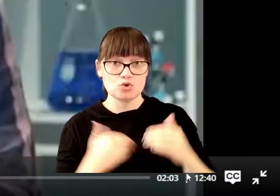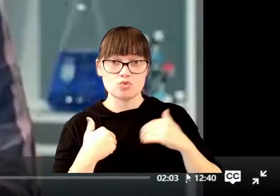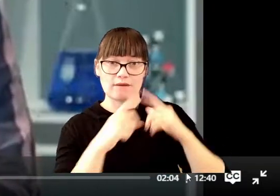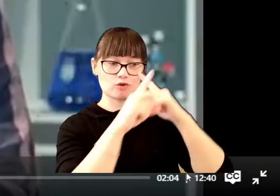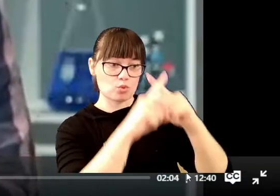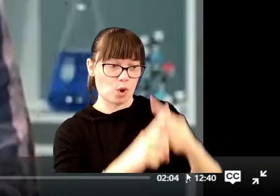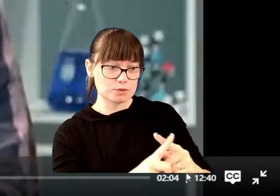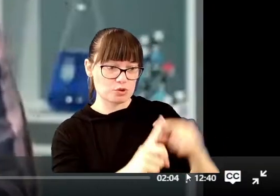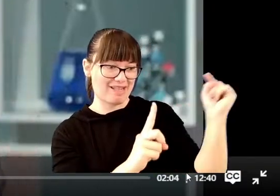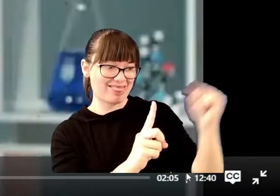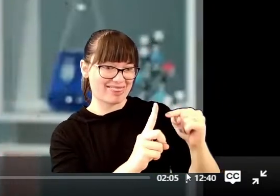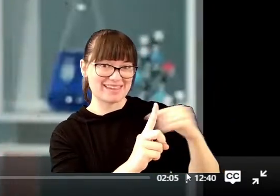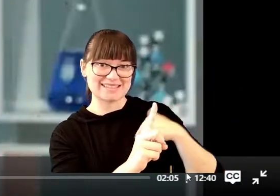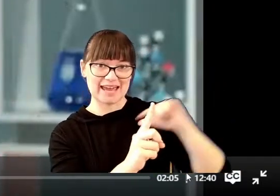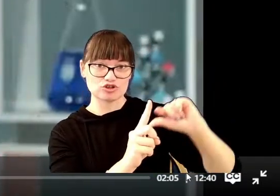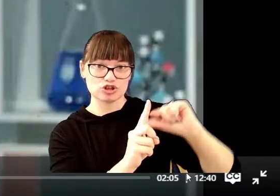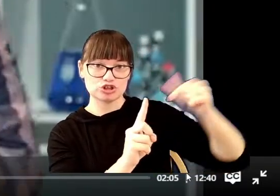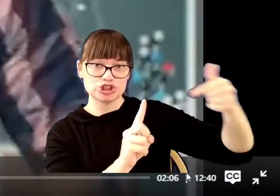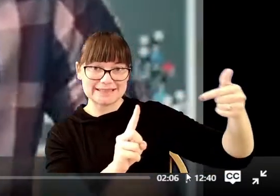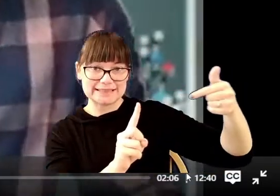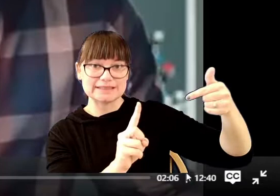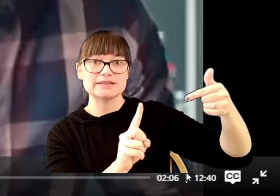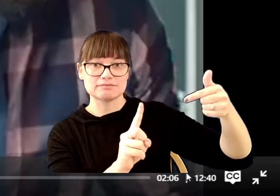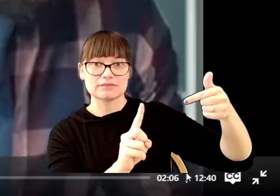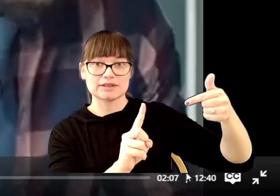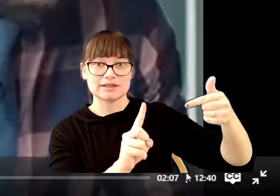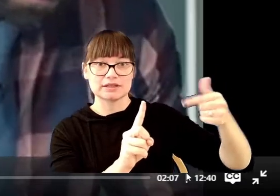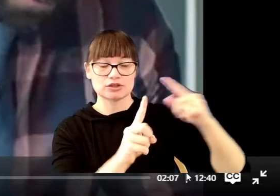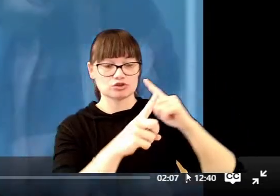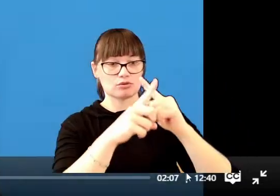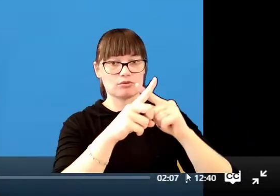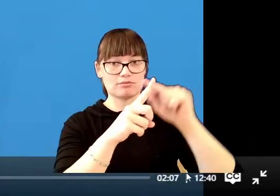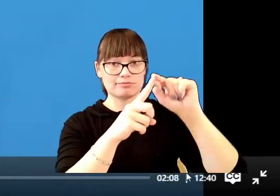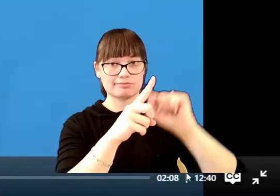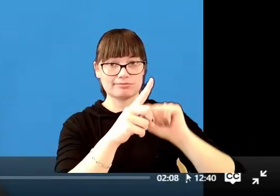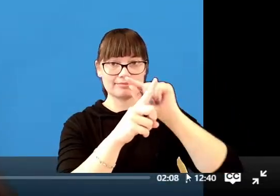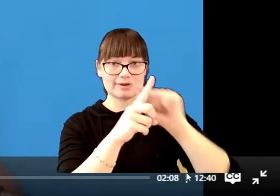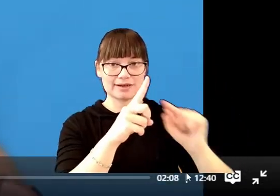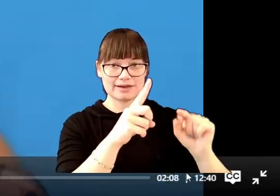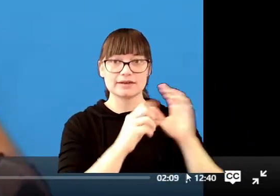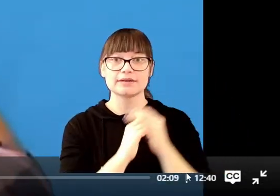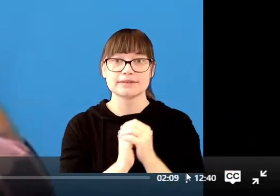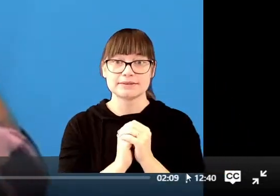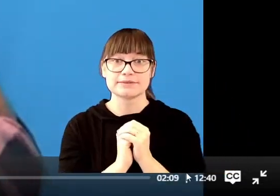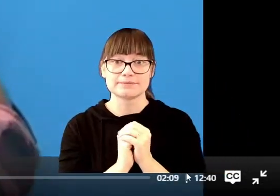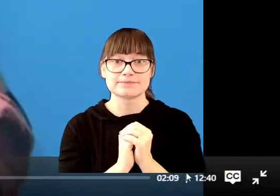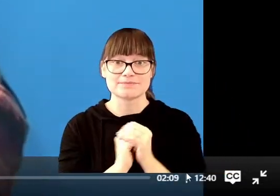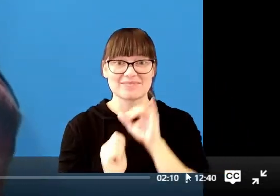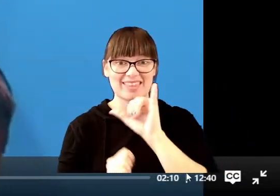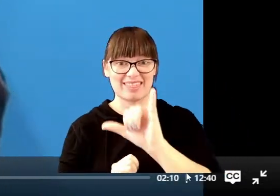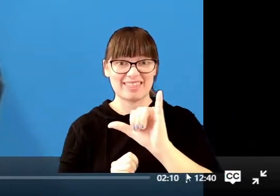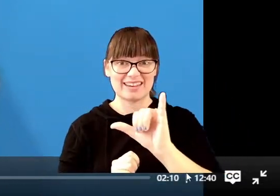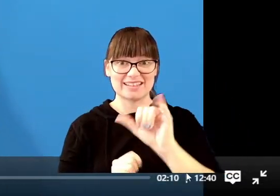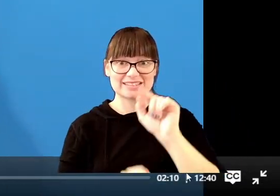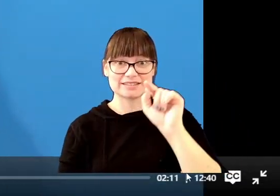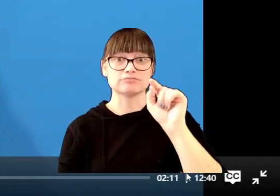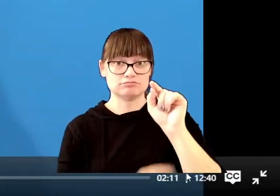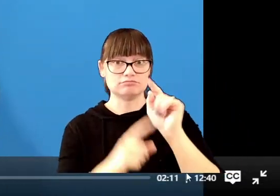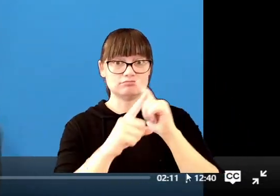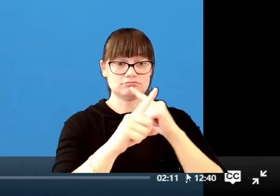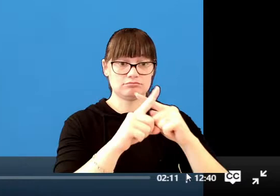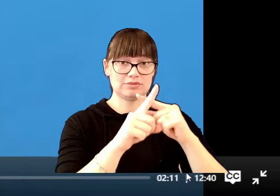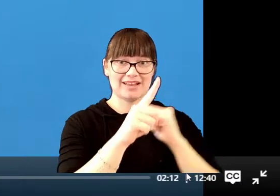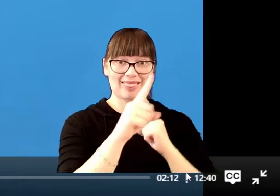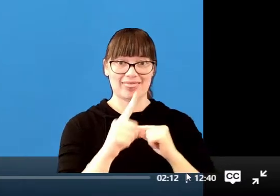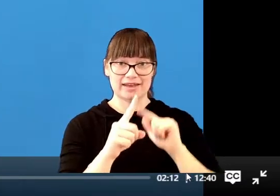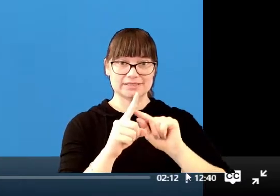on there. And there's different spots located on the chromosomes, and those locations contain genes. So if we're looking